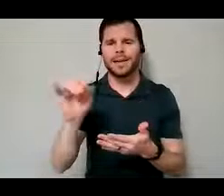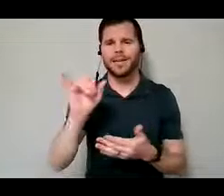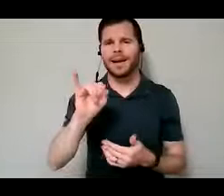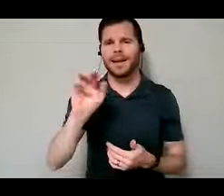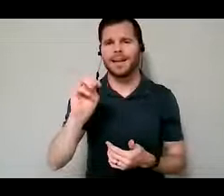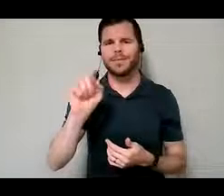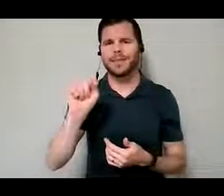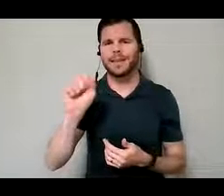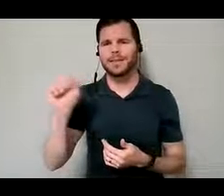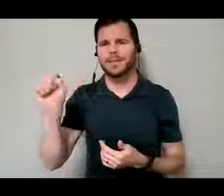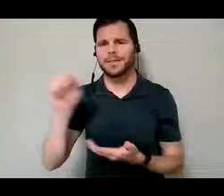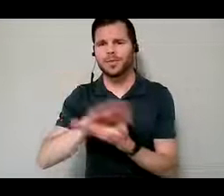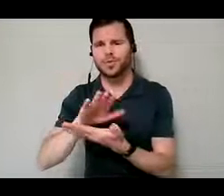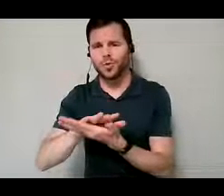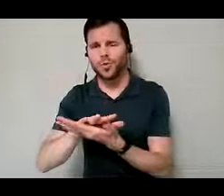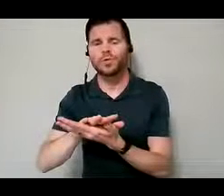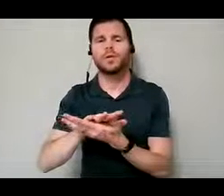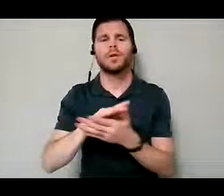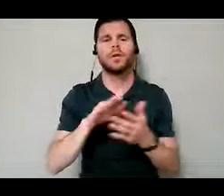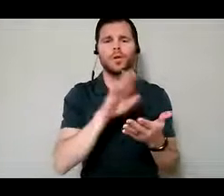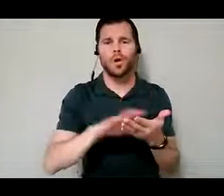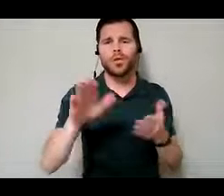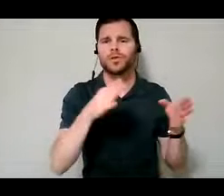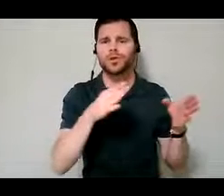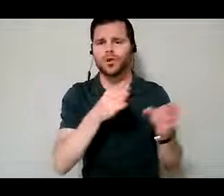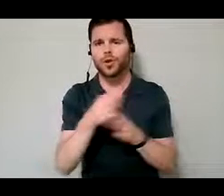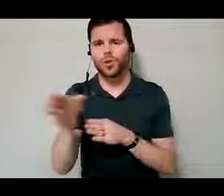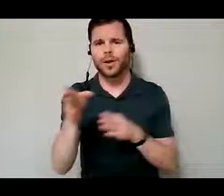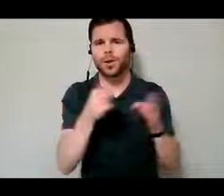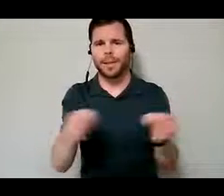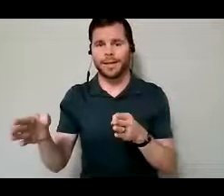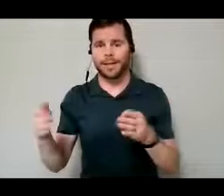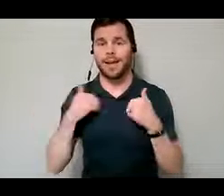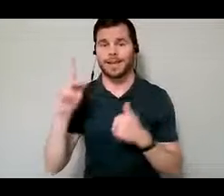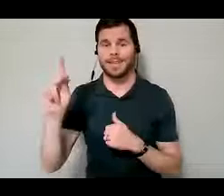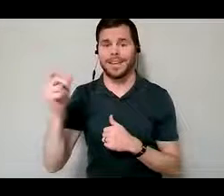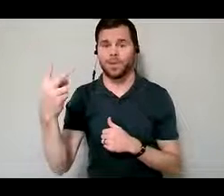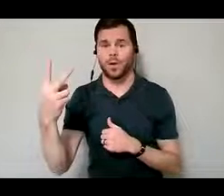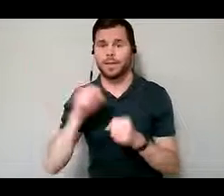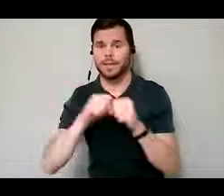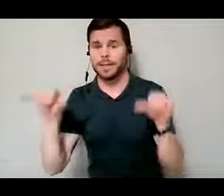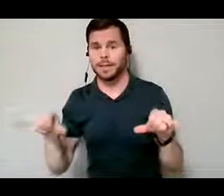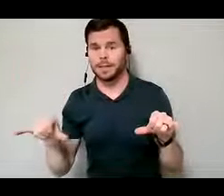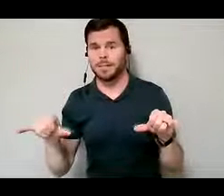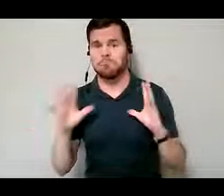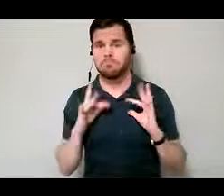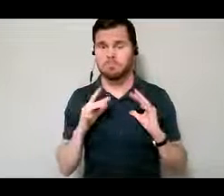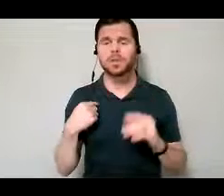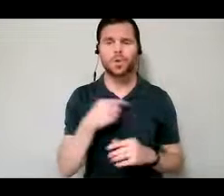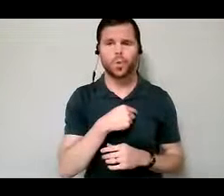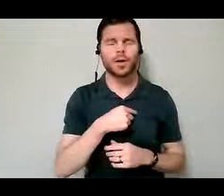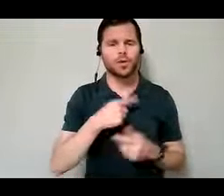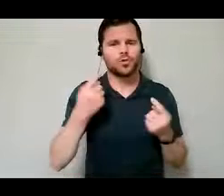a platform for college and career planning. And they do have a K-12 system. So we are looking at that as a